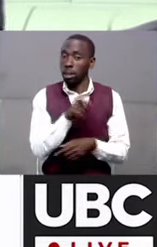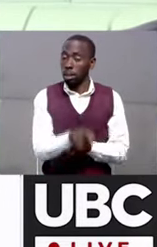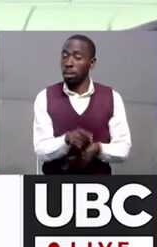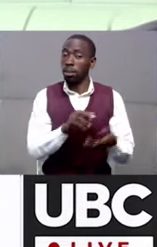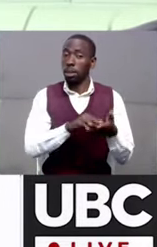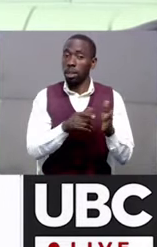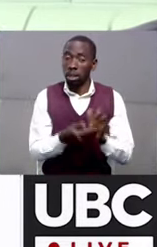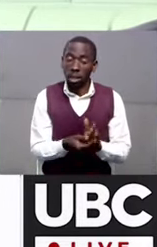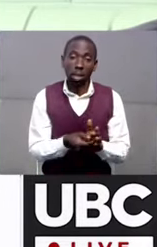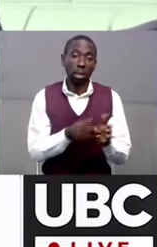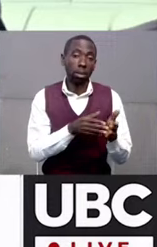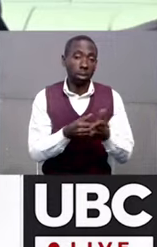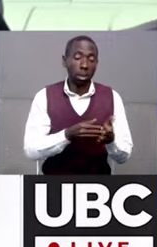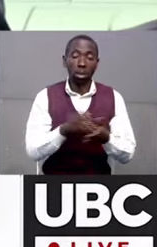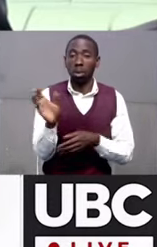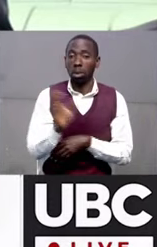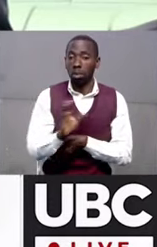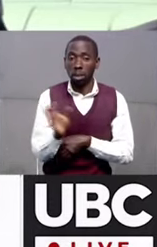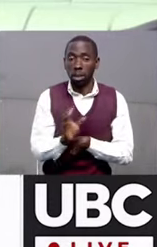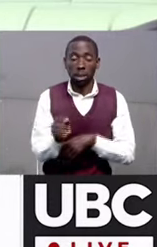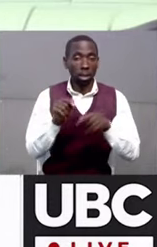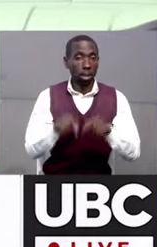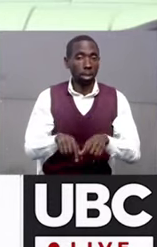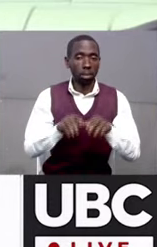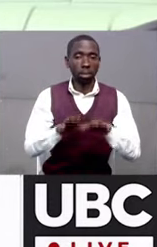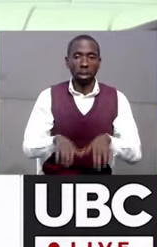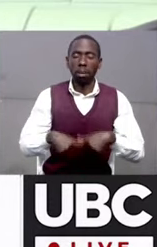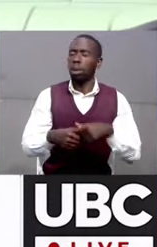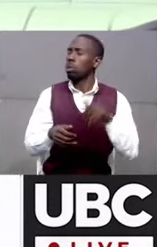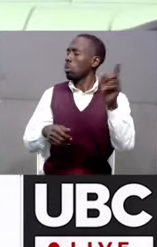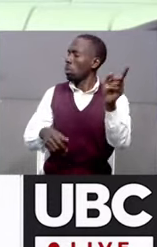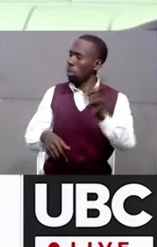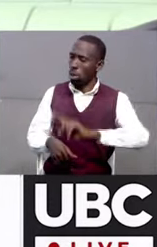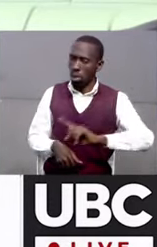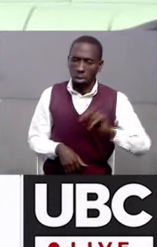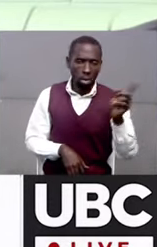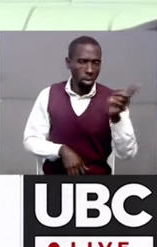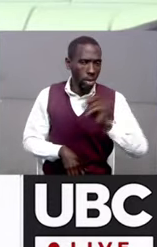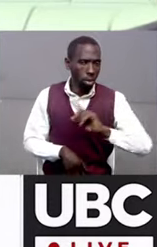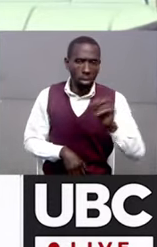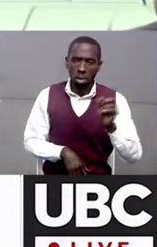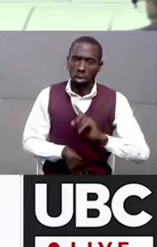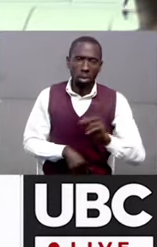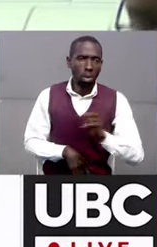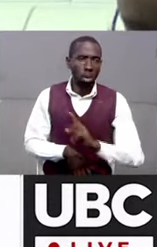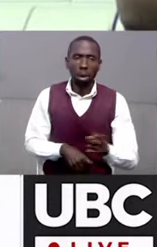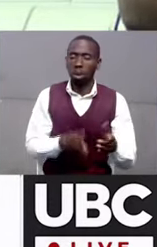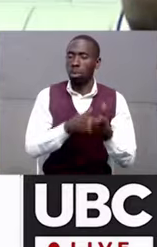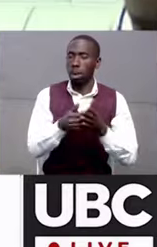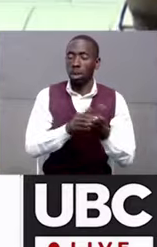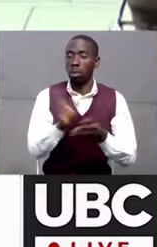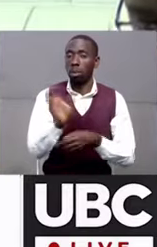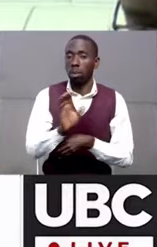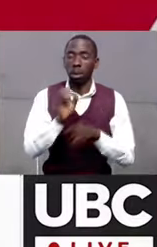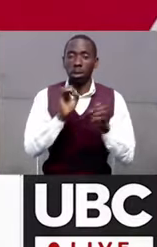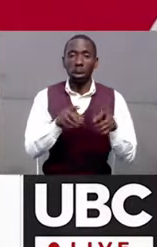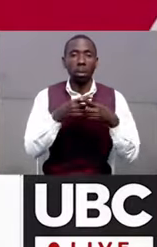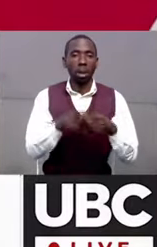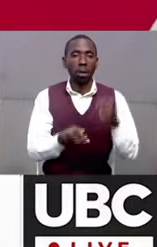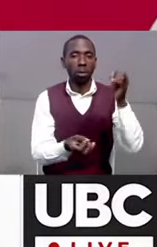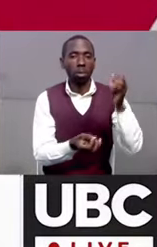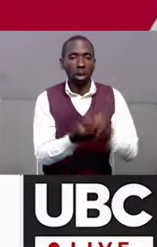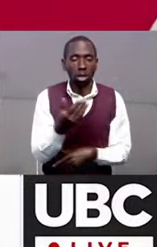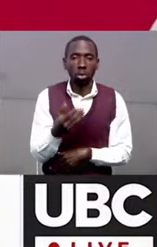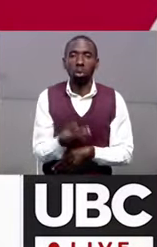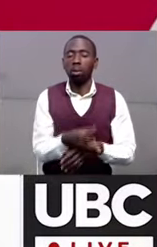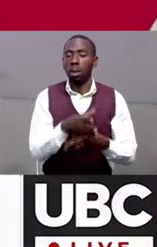the committees and this house. It is not an indictment in the committee. So we approved an the error. Formulation